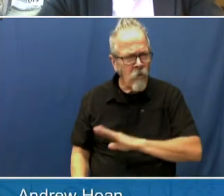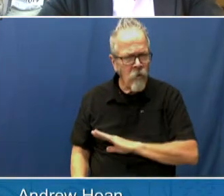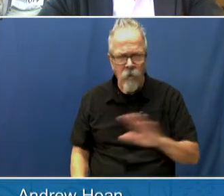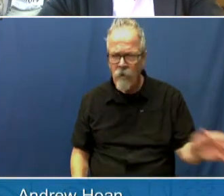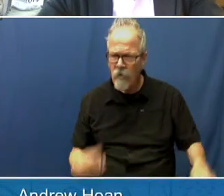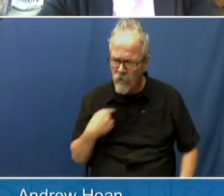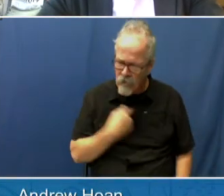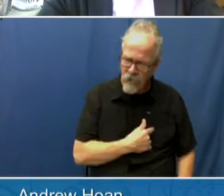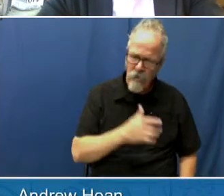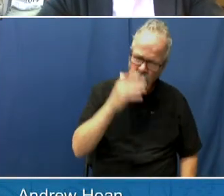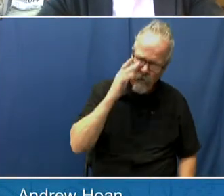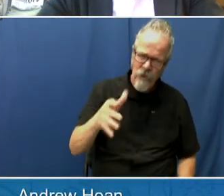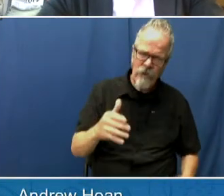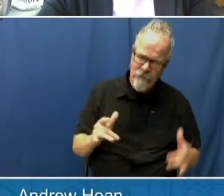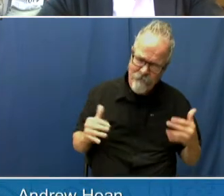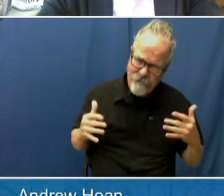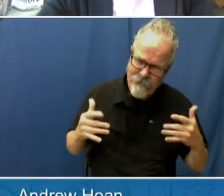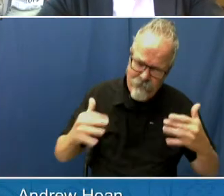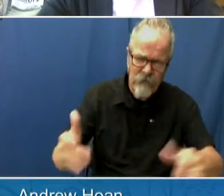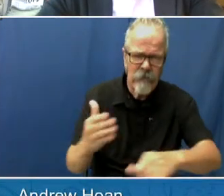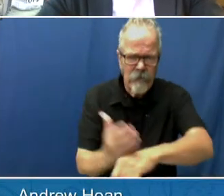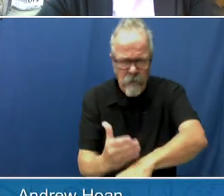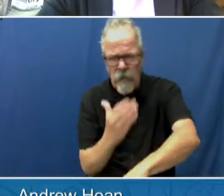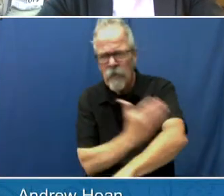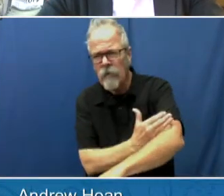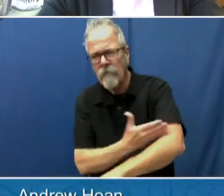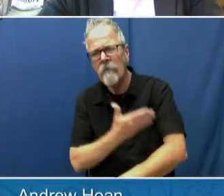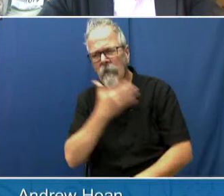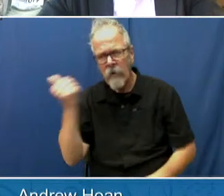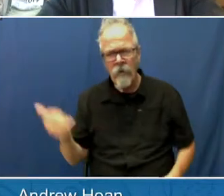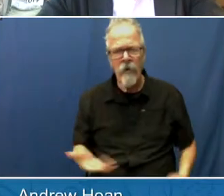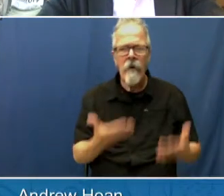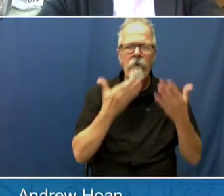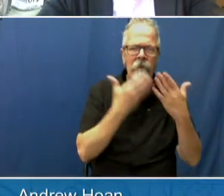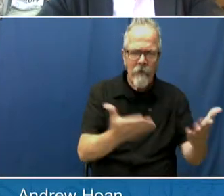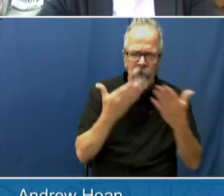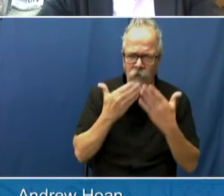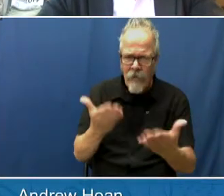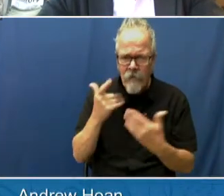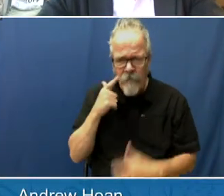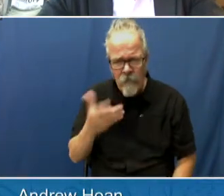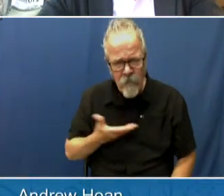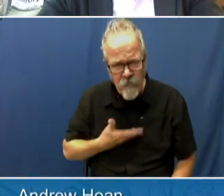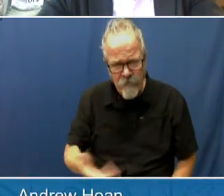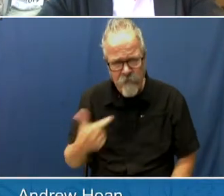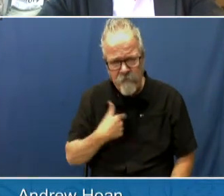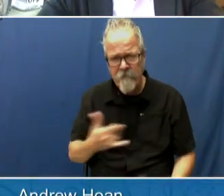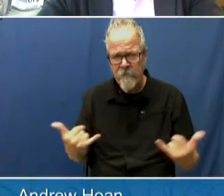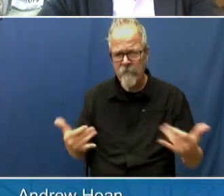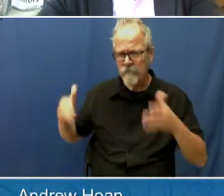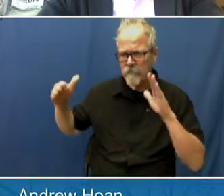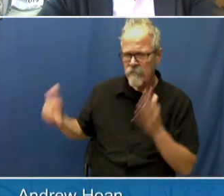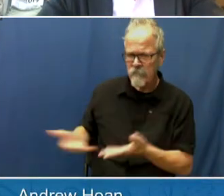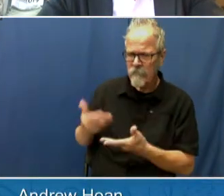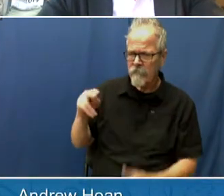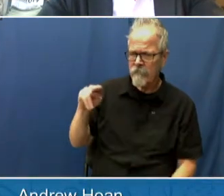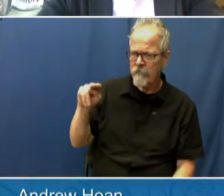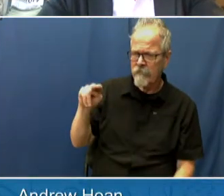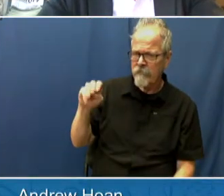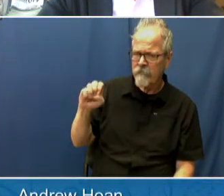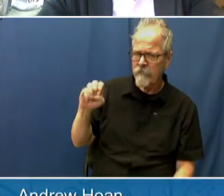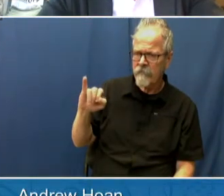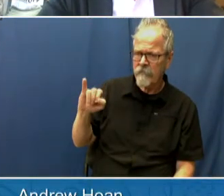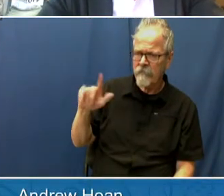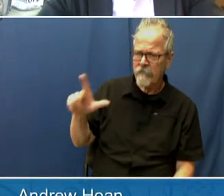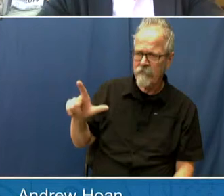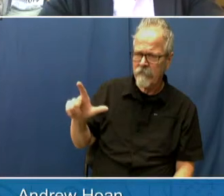future. Thank you for having me, and I am happy to introduce Neil Lee from the Chinese Consolidated Benevolent